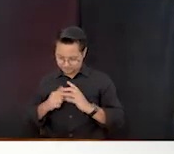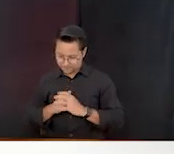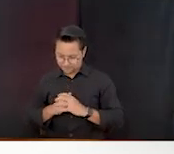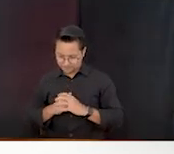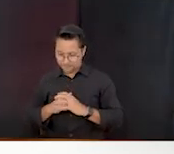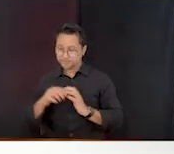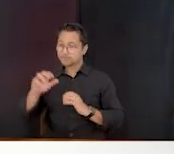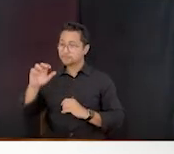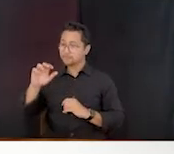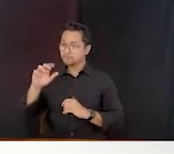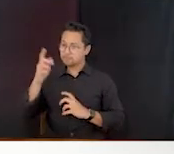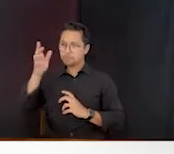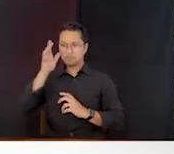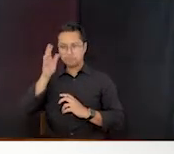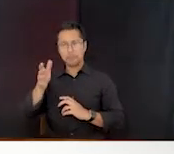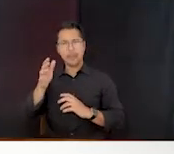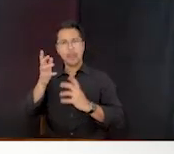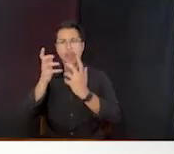adaptability is key.